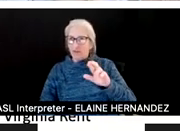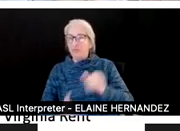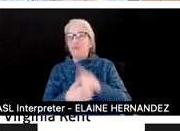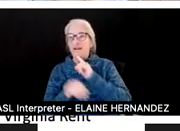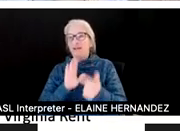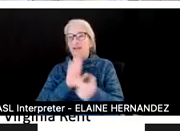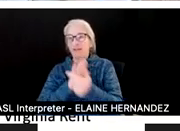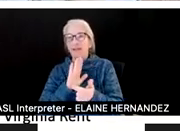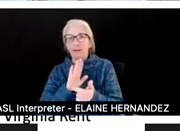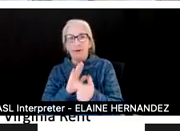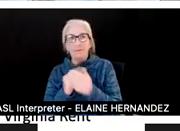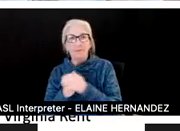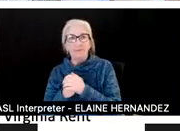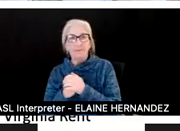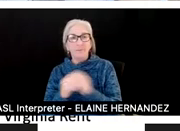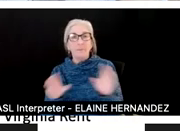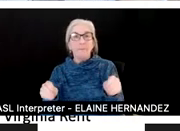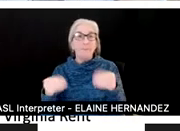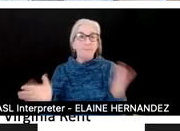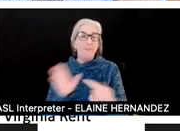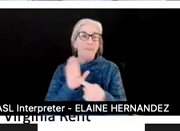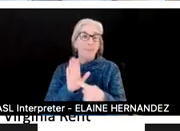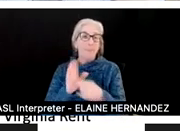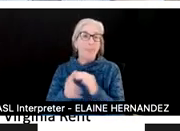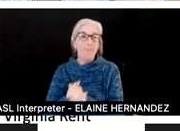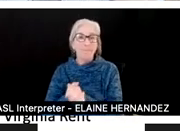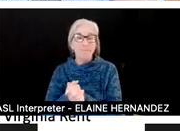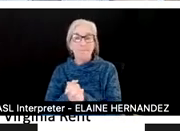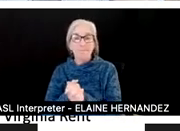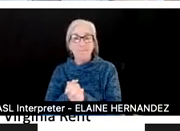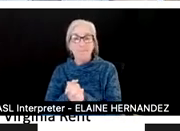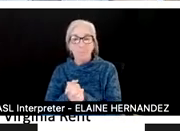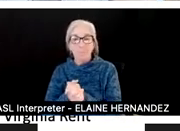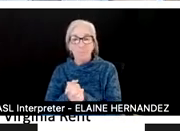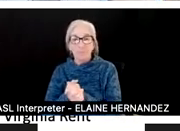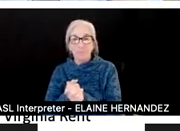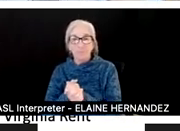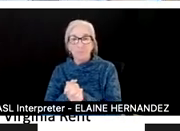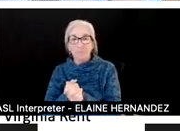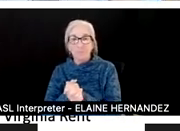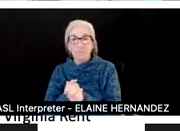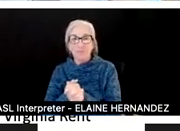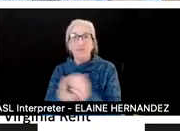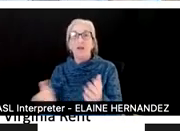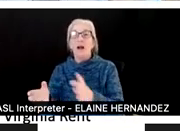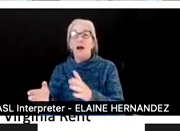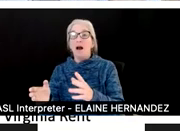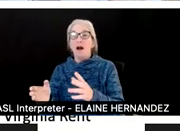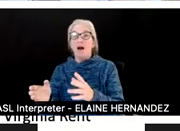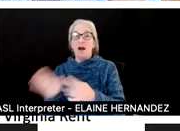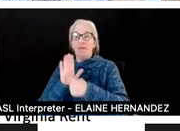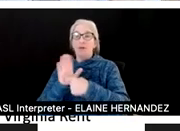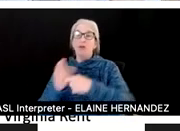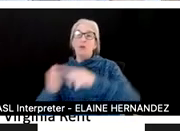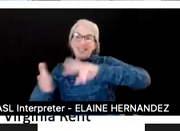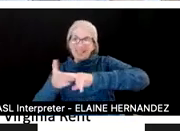And so just to give an example of what the intentional discrimination with a source of funds would